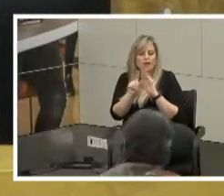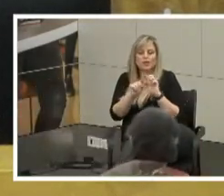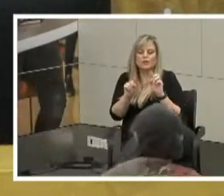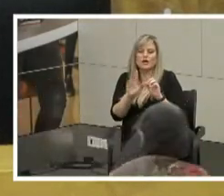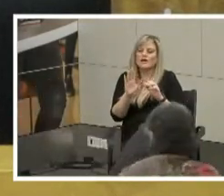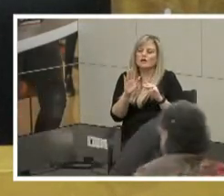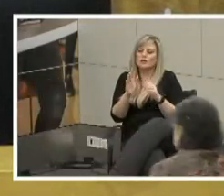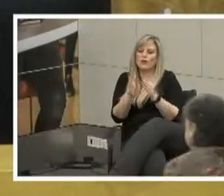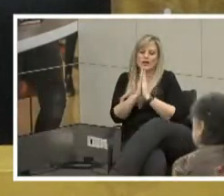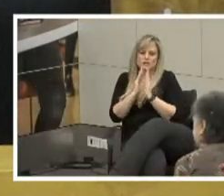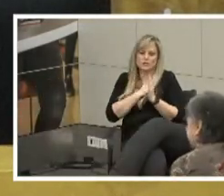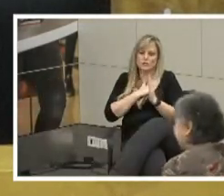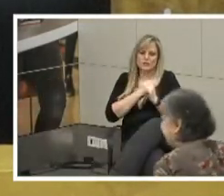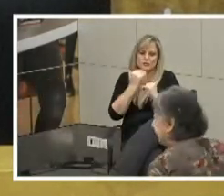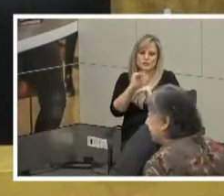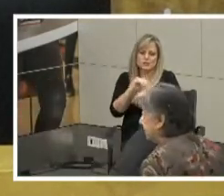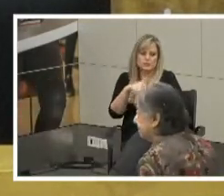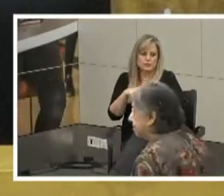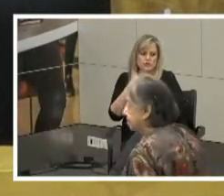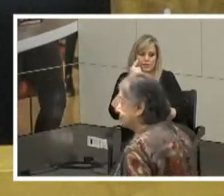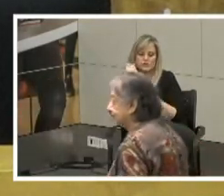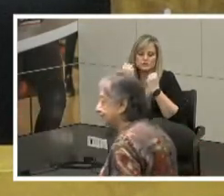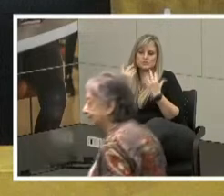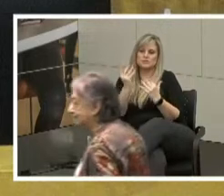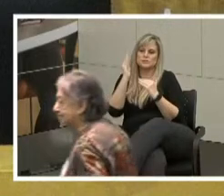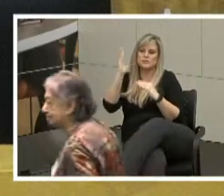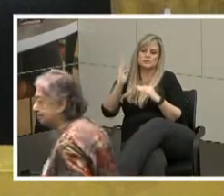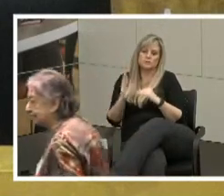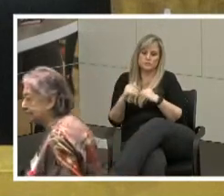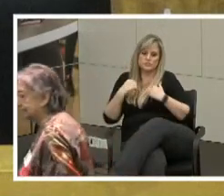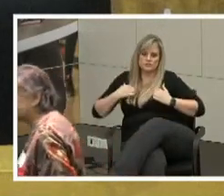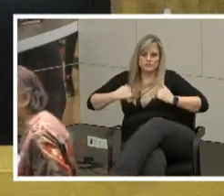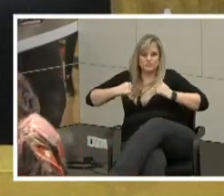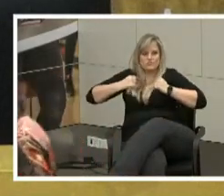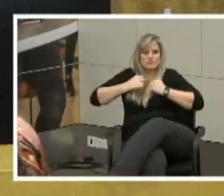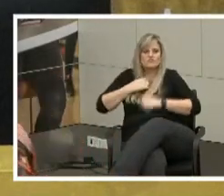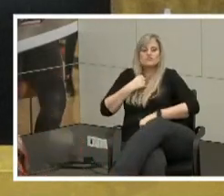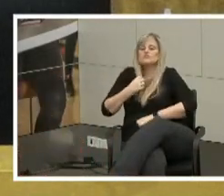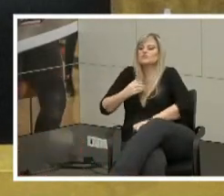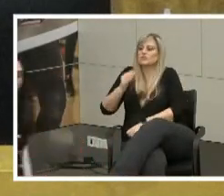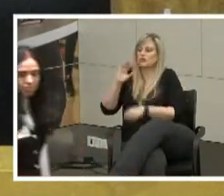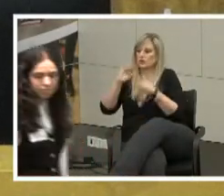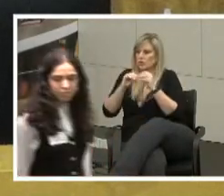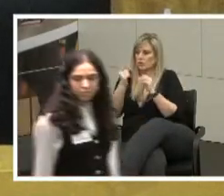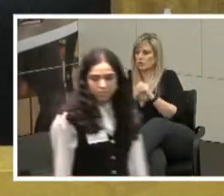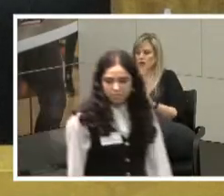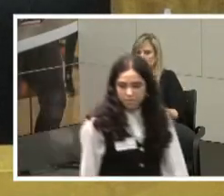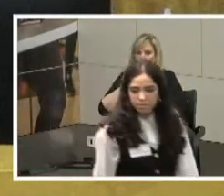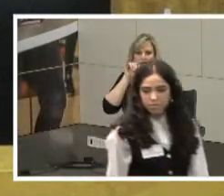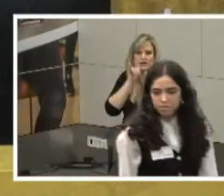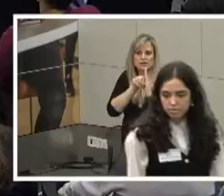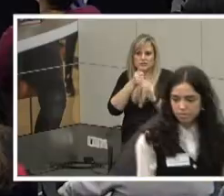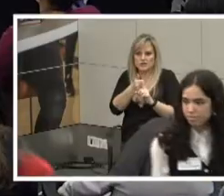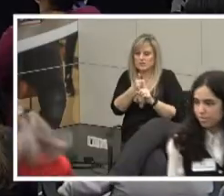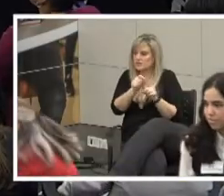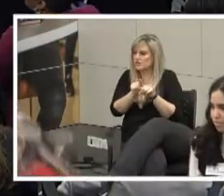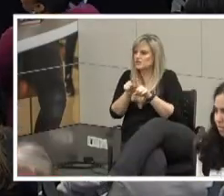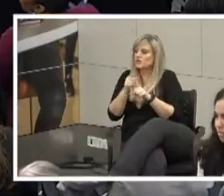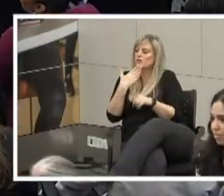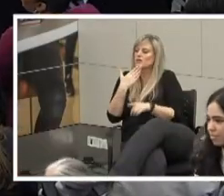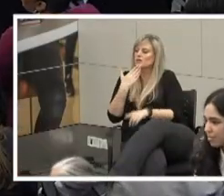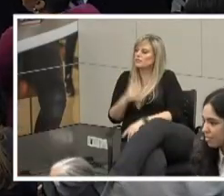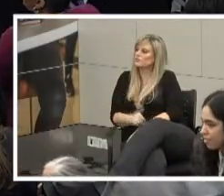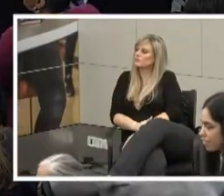but but um we do have a lot of speakers this evening so with that um speaker number one and if you'll please identify yourself that would be appreciated